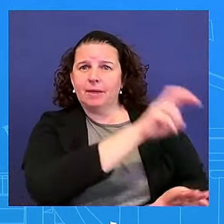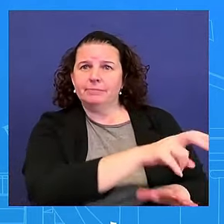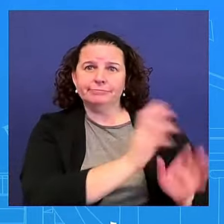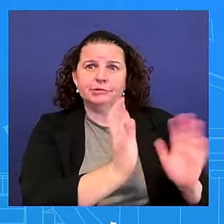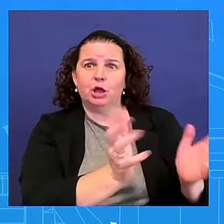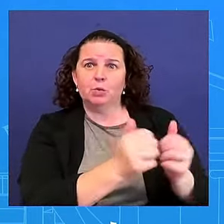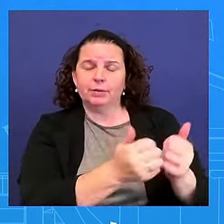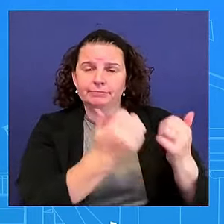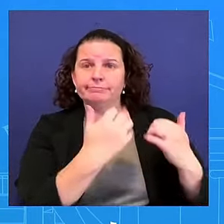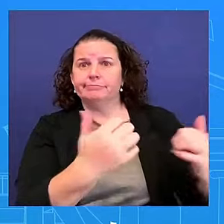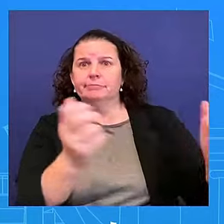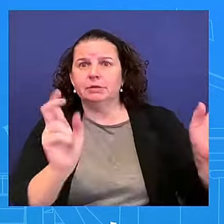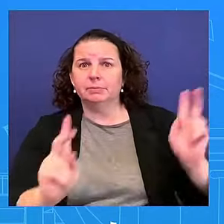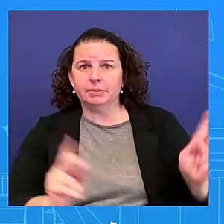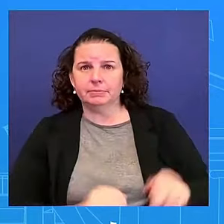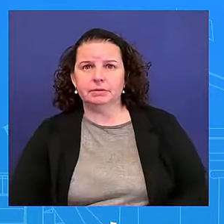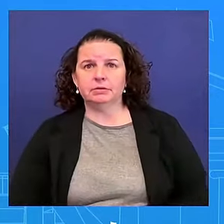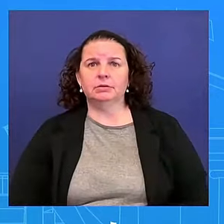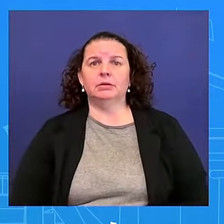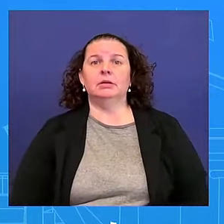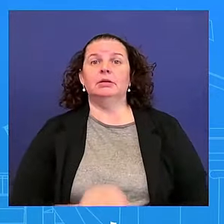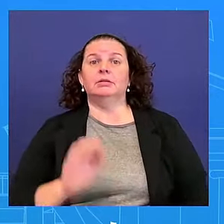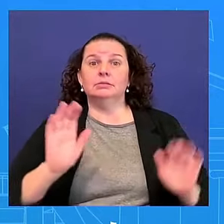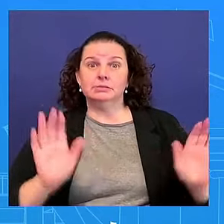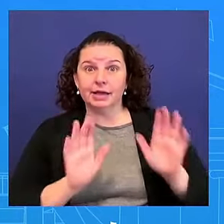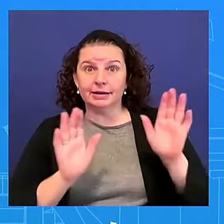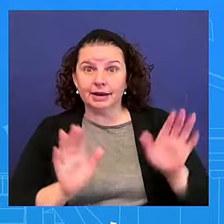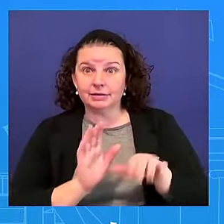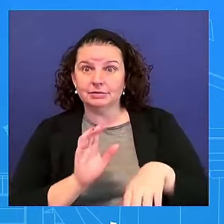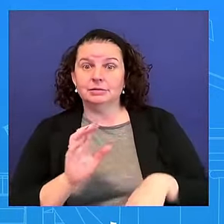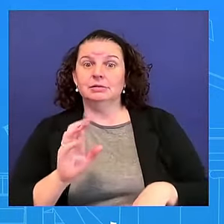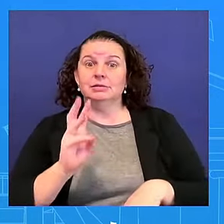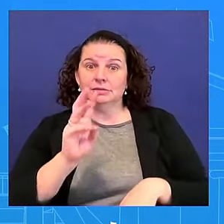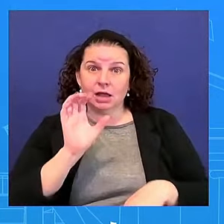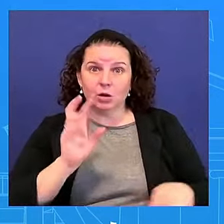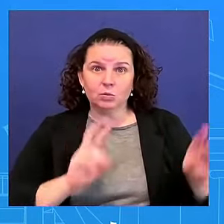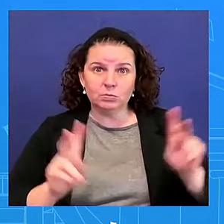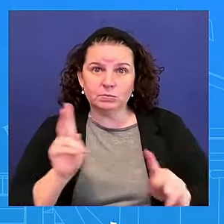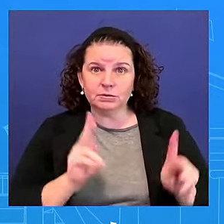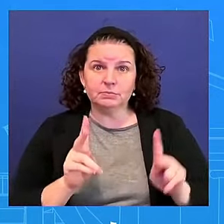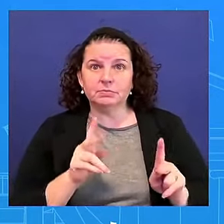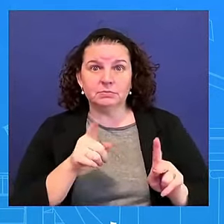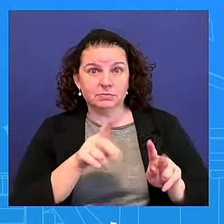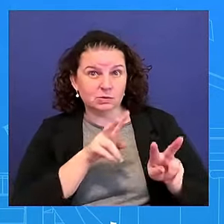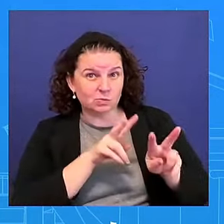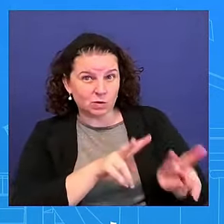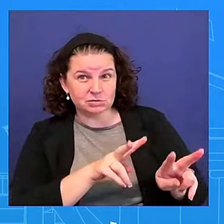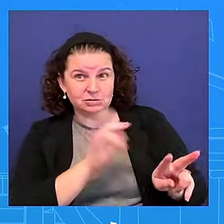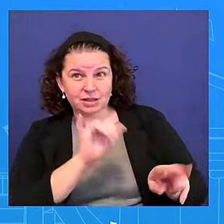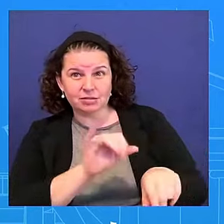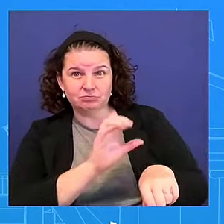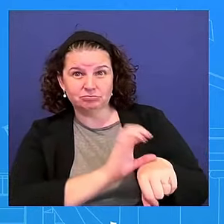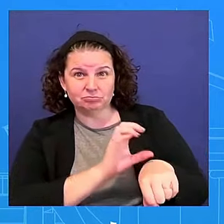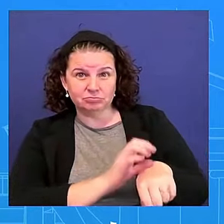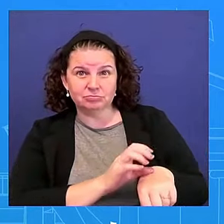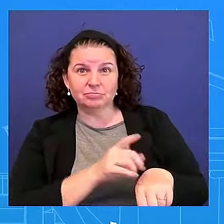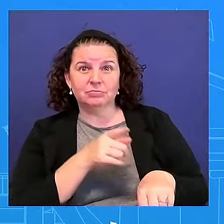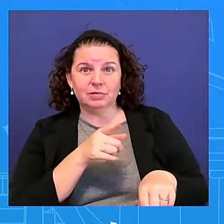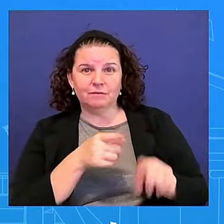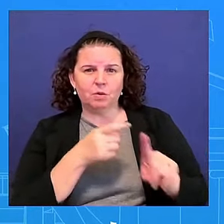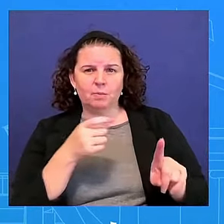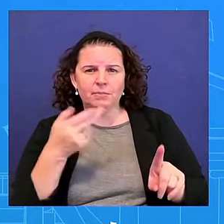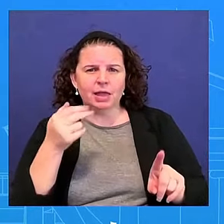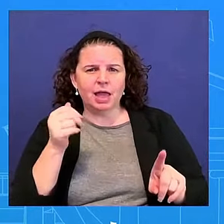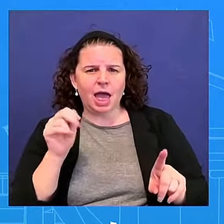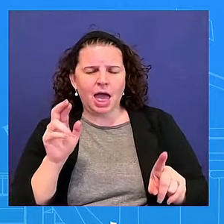service, you heard from that congregation. If you watched him in Harrisburg, you saw people. You saw him engaging with people. I